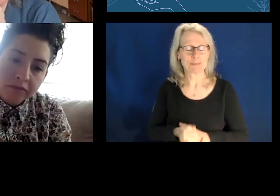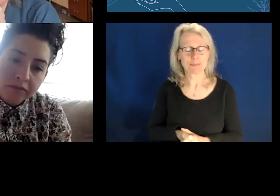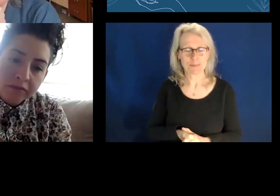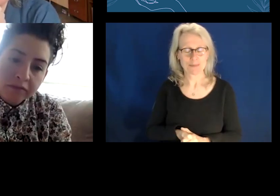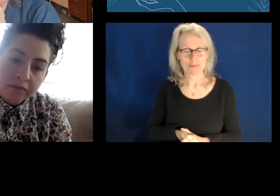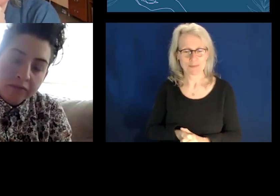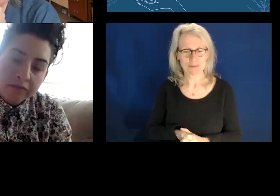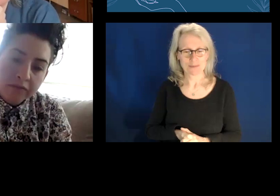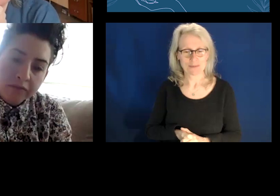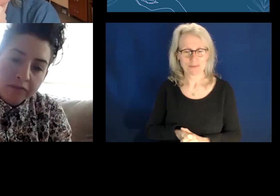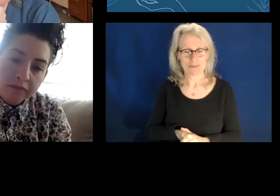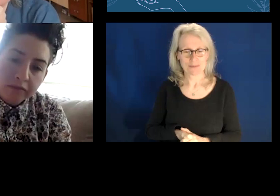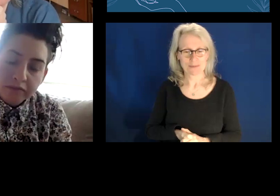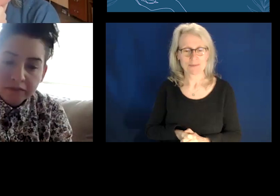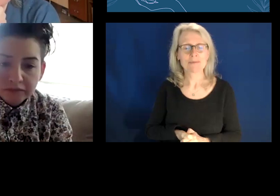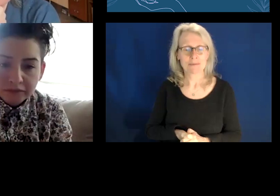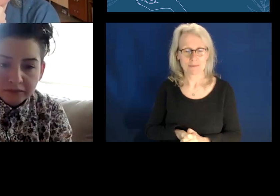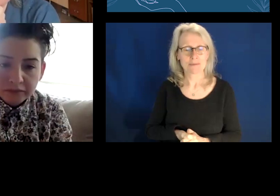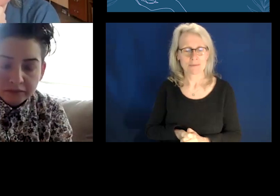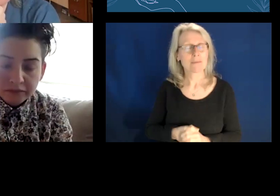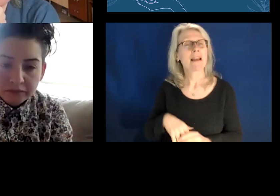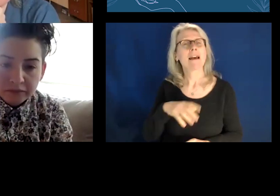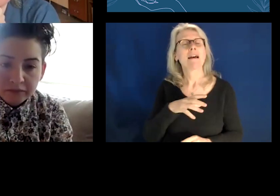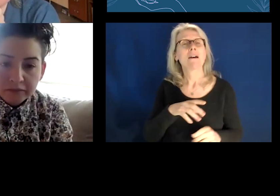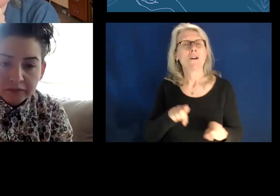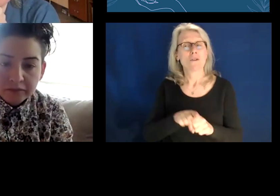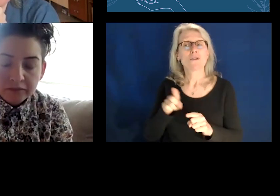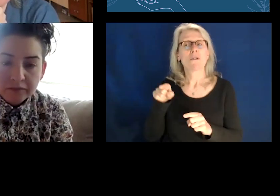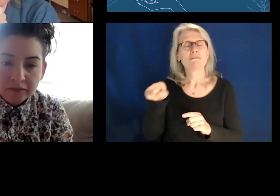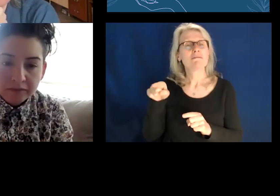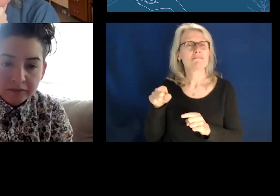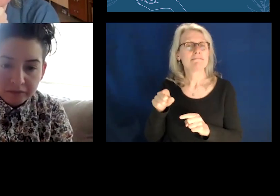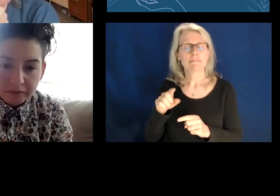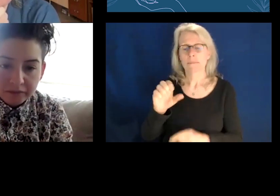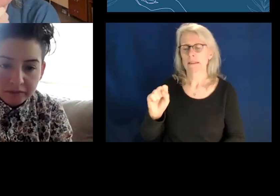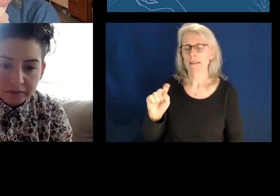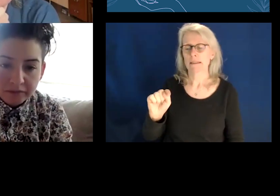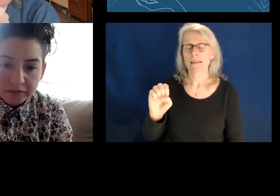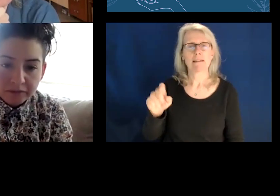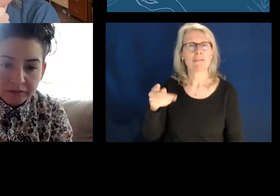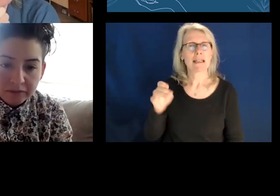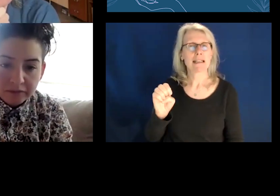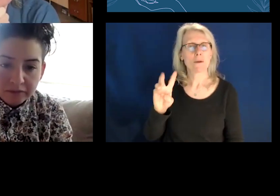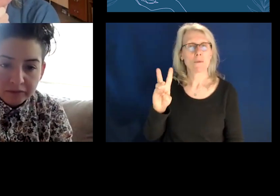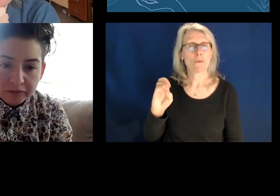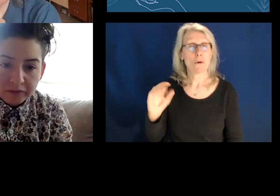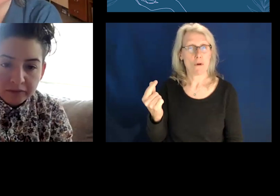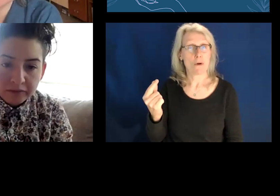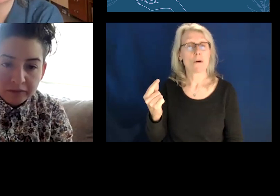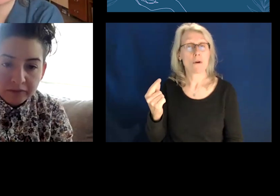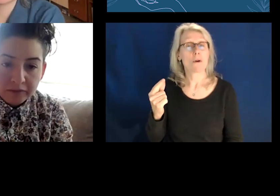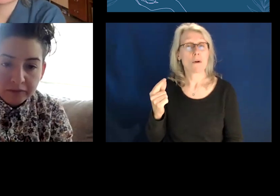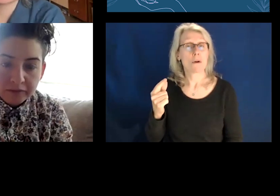partly also the artistic conversation that I've had with Stephanie Wong, who programmed my piece in